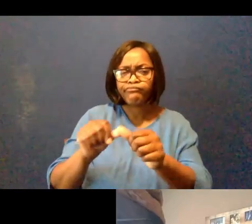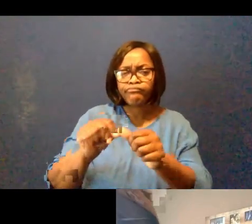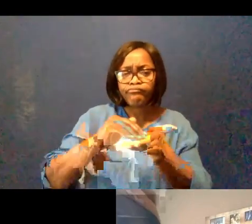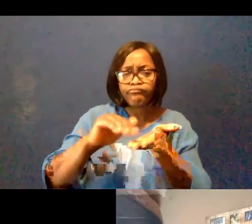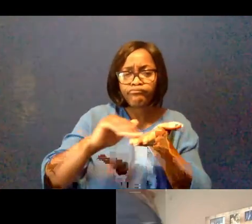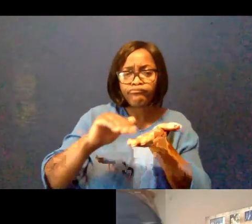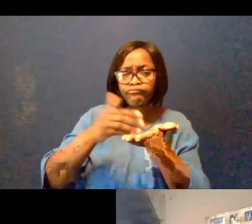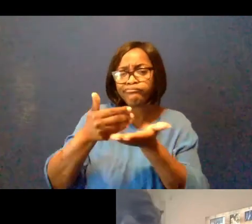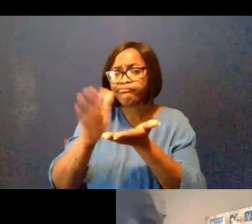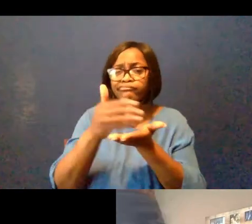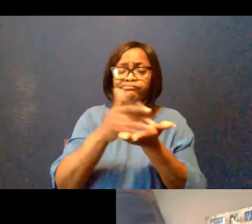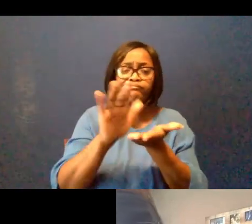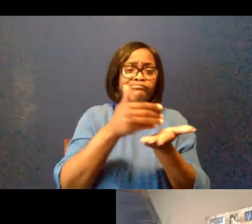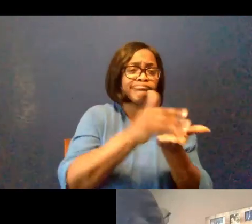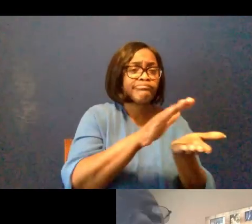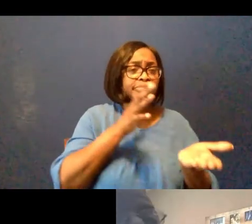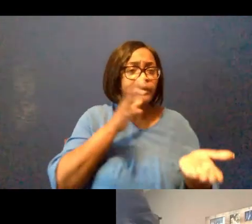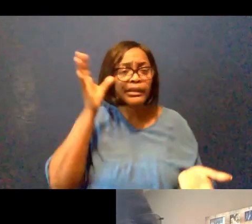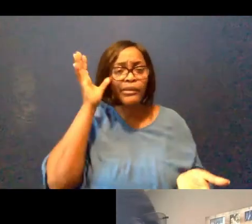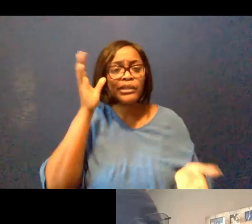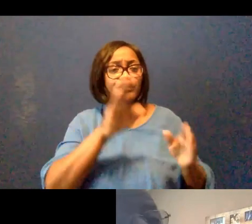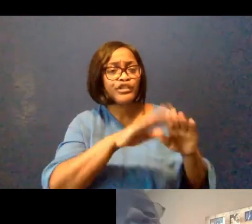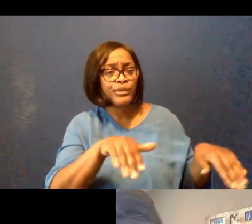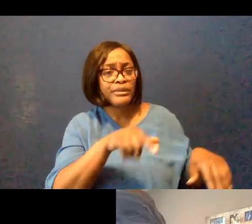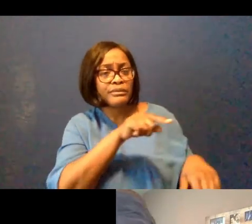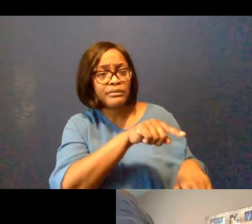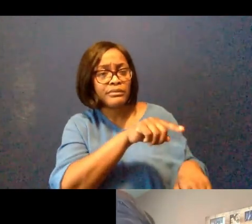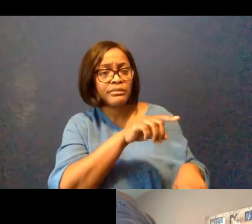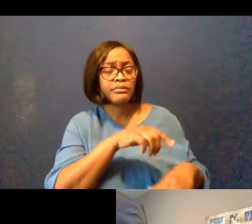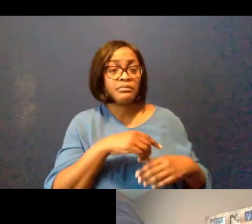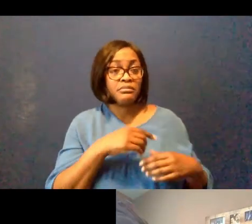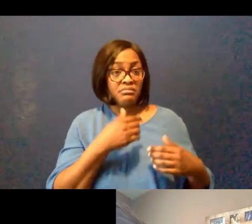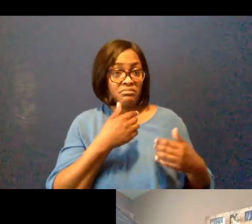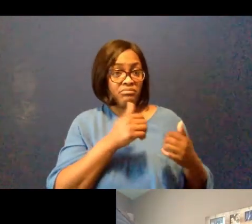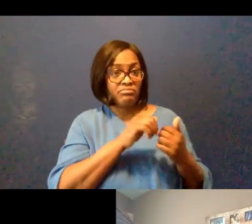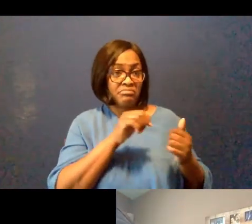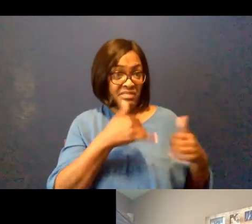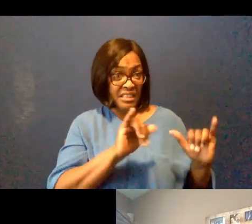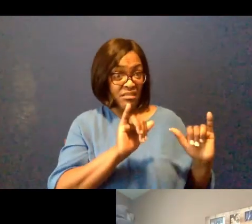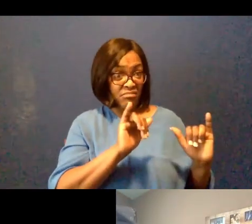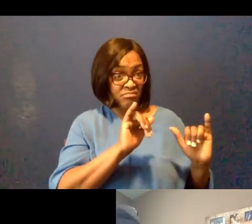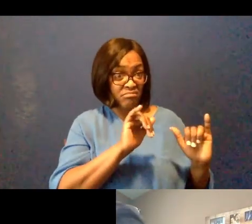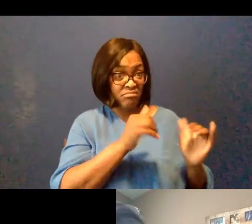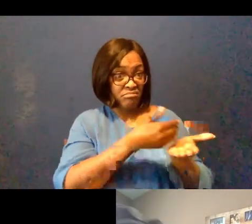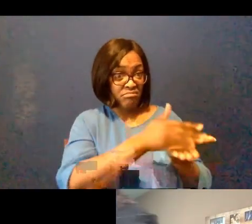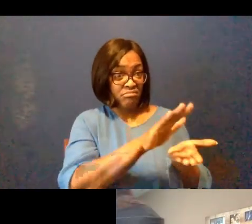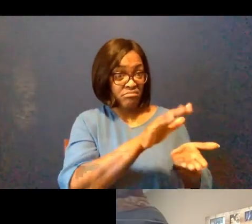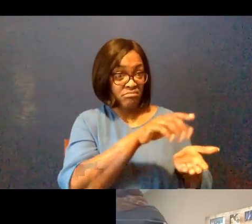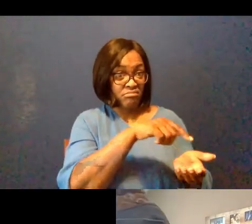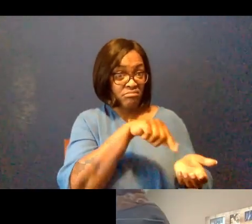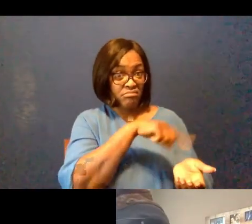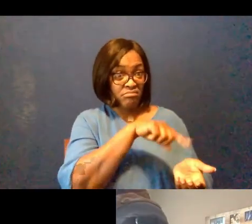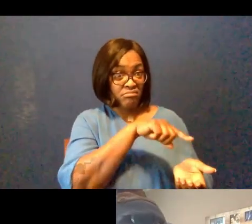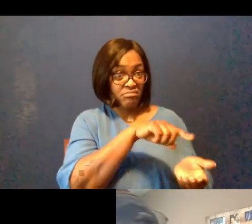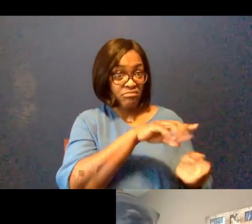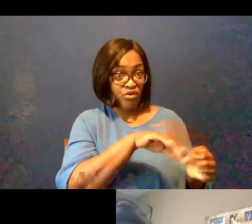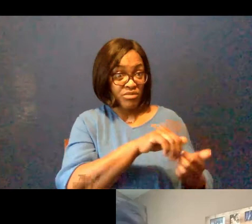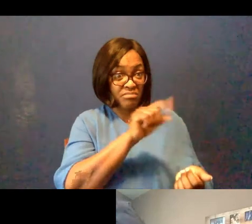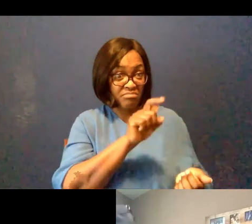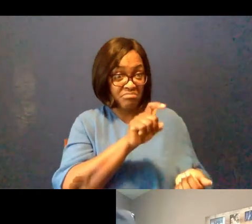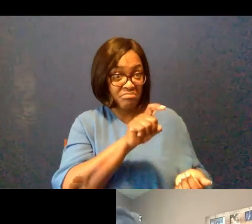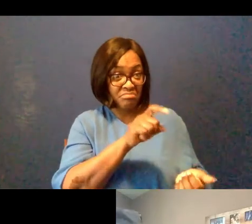the discussion is around the how does a